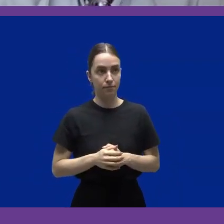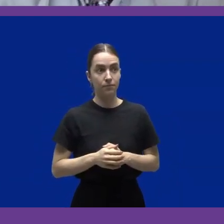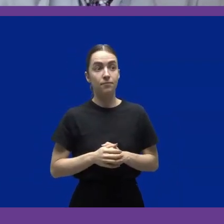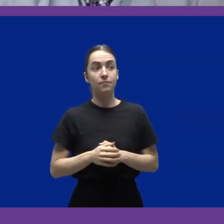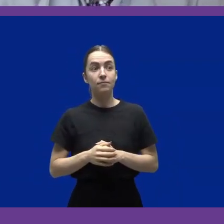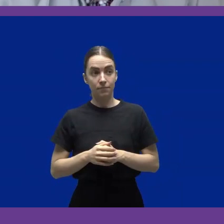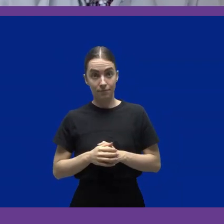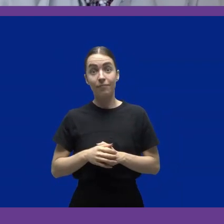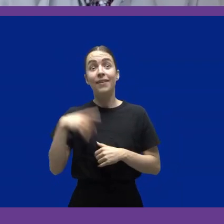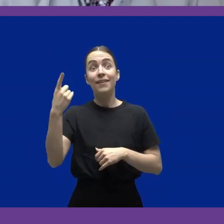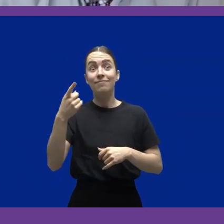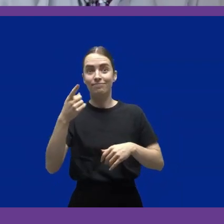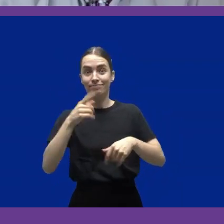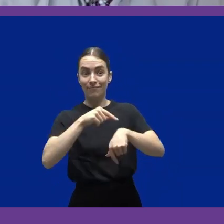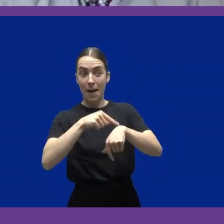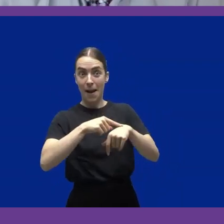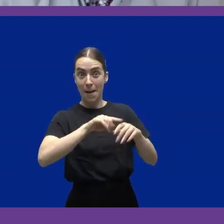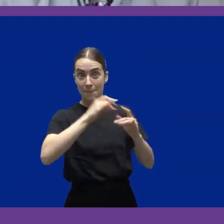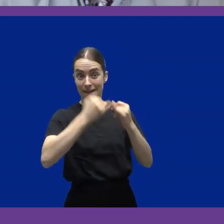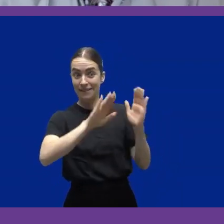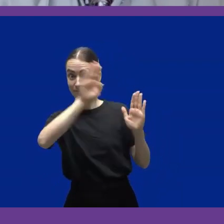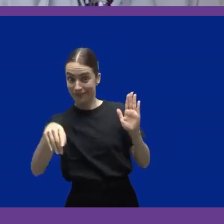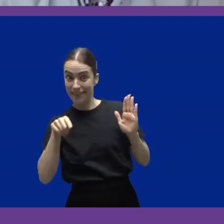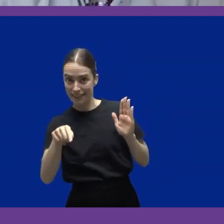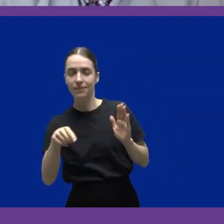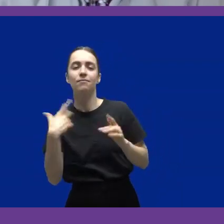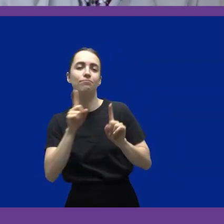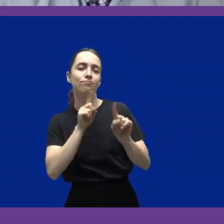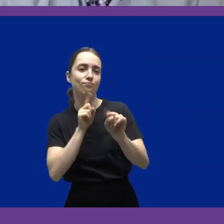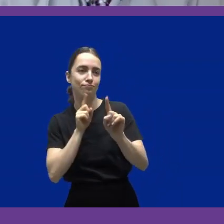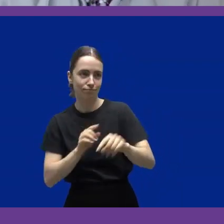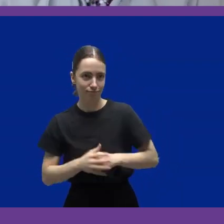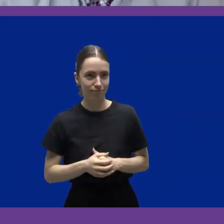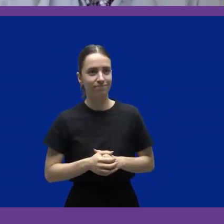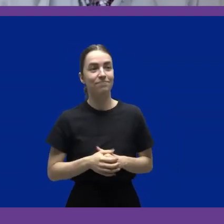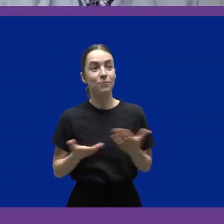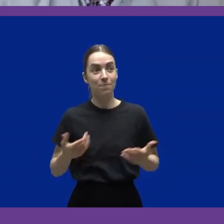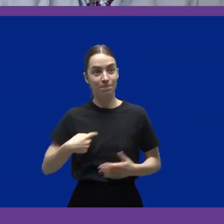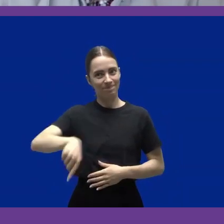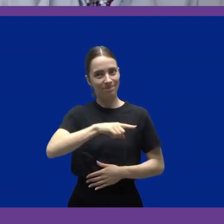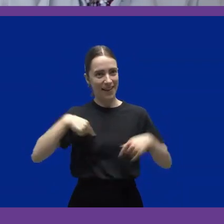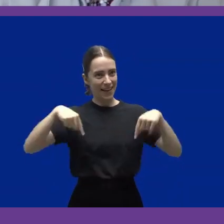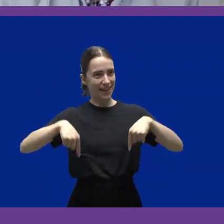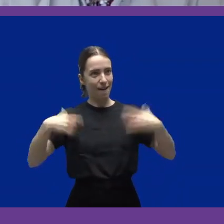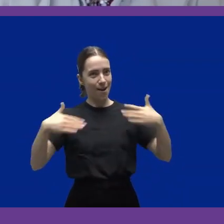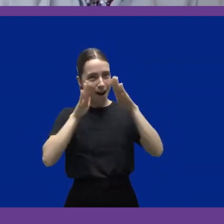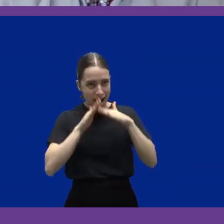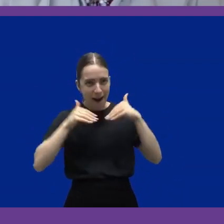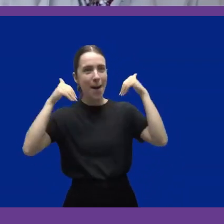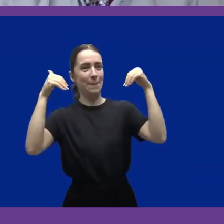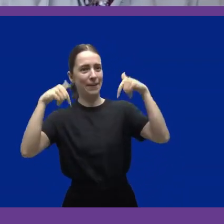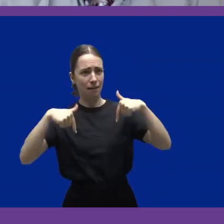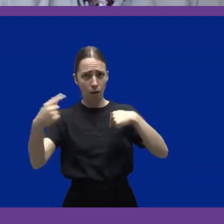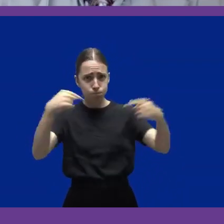Once more, we are very happy to be with you, so many of you today. I will now ask Fernando to